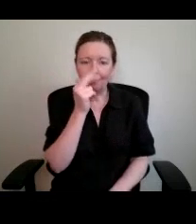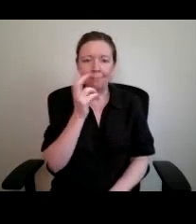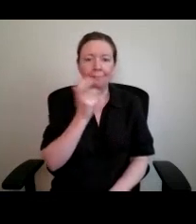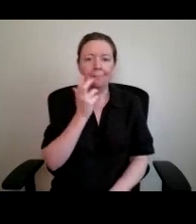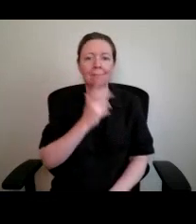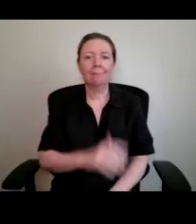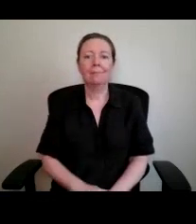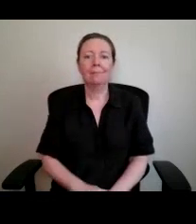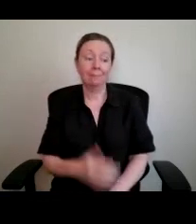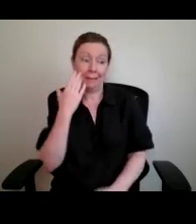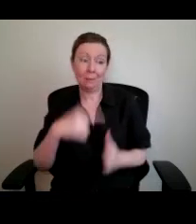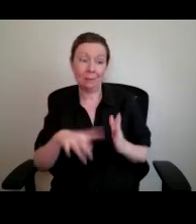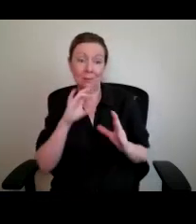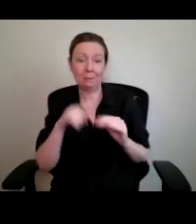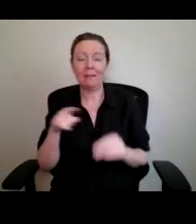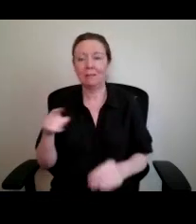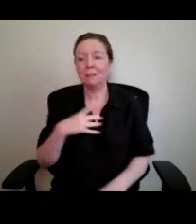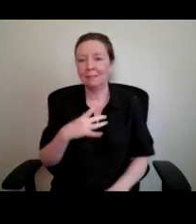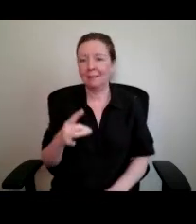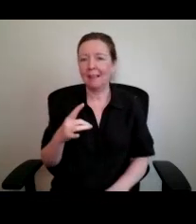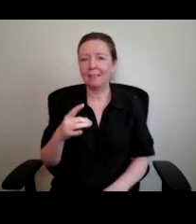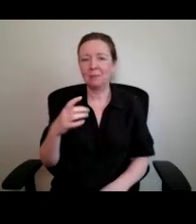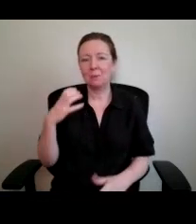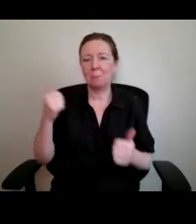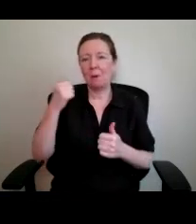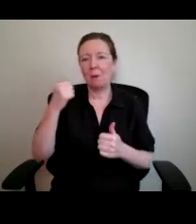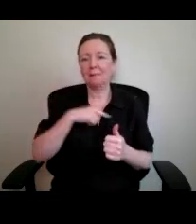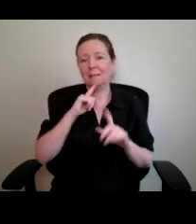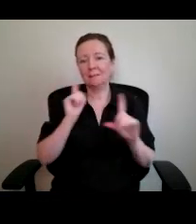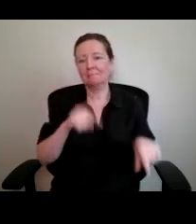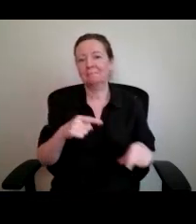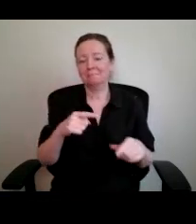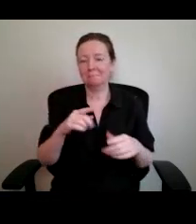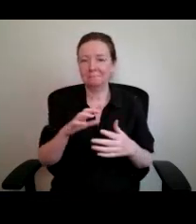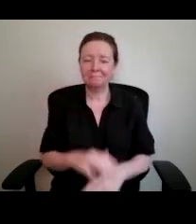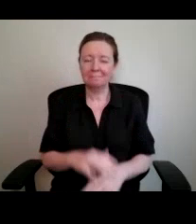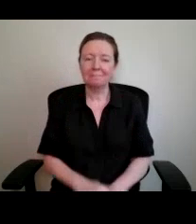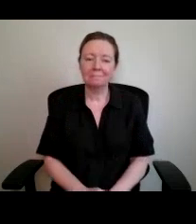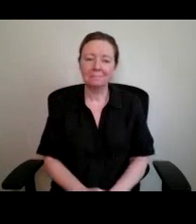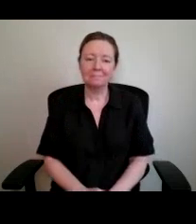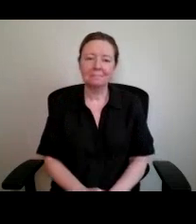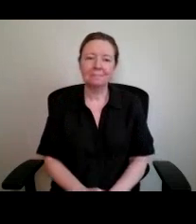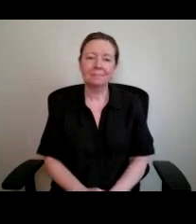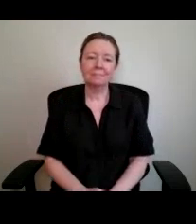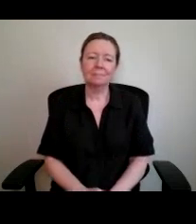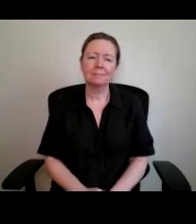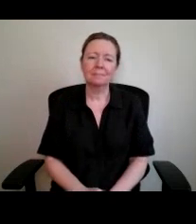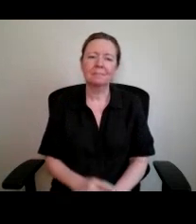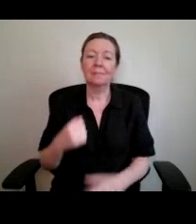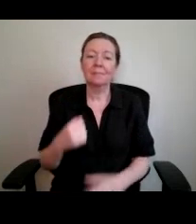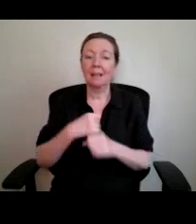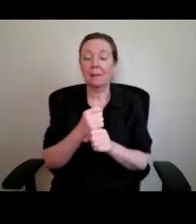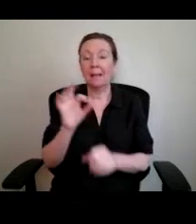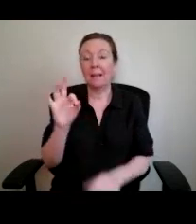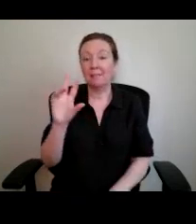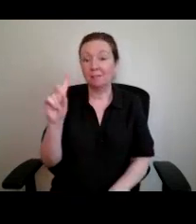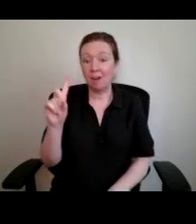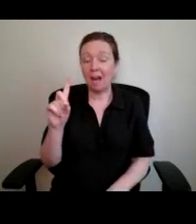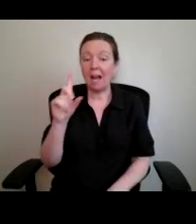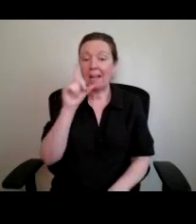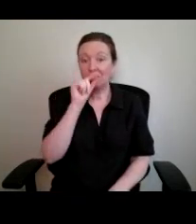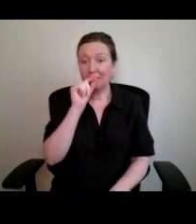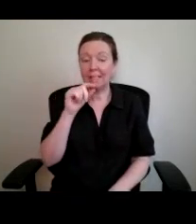what you're talking about. She likes to boss us around. I make fried chicken, rotisserie chickens,